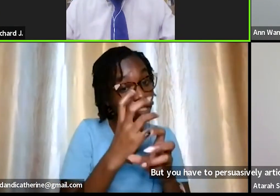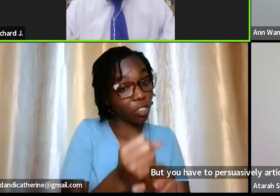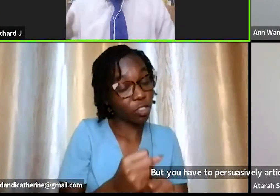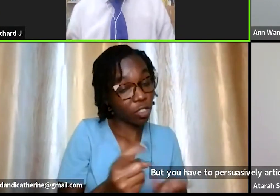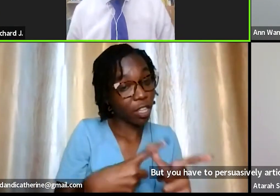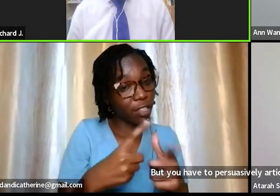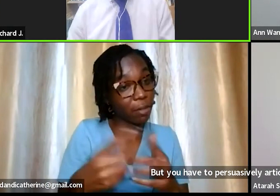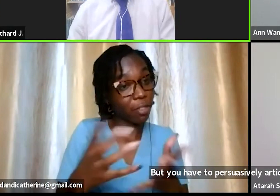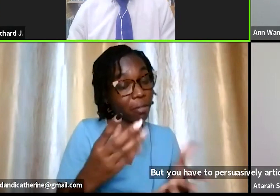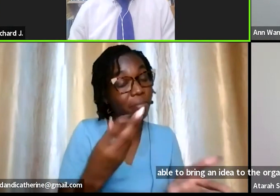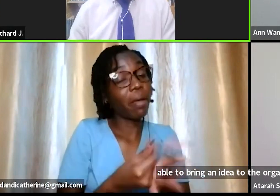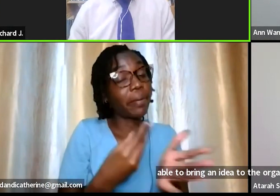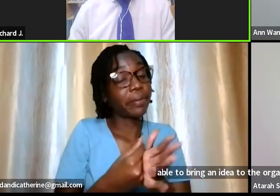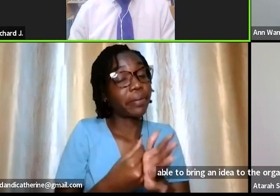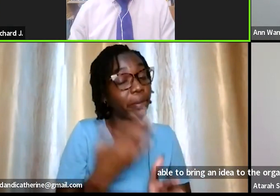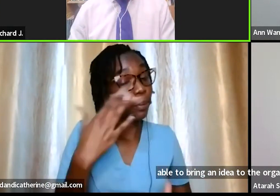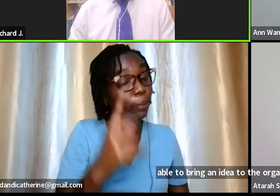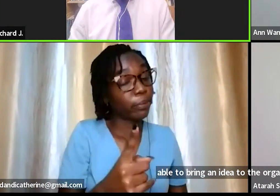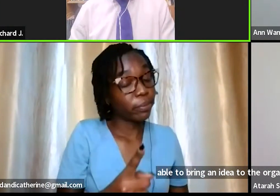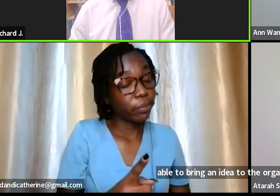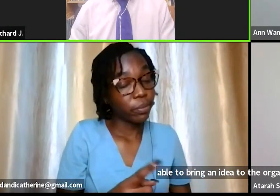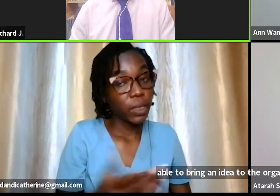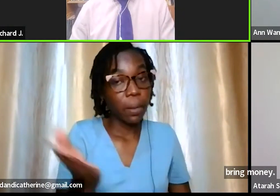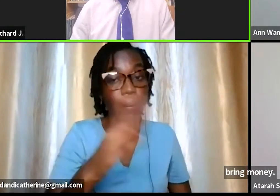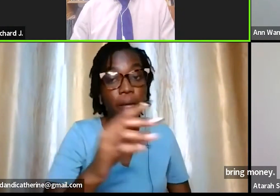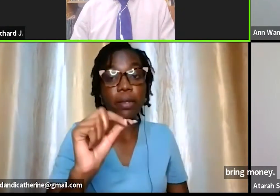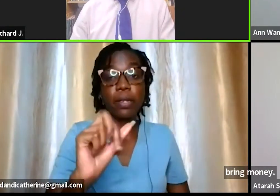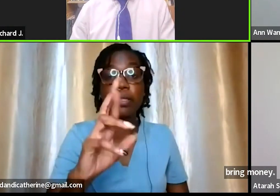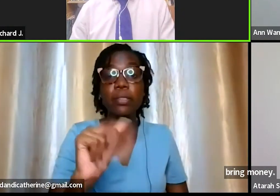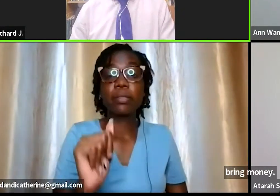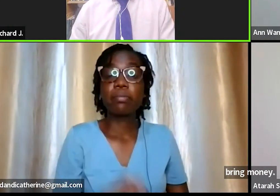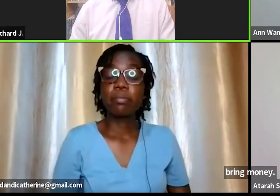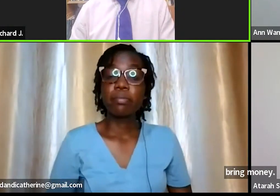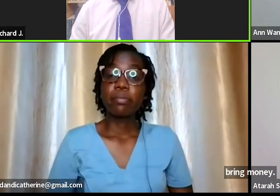money. Back to you, Grace and Anne.